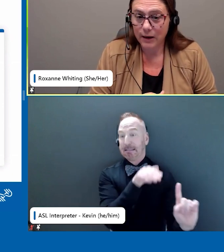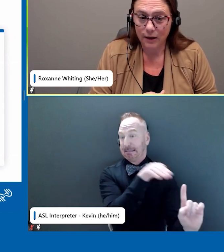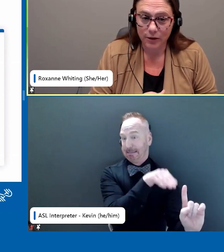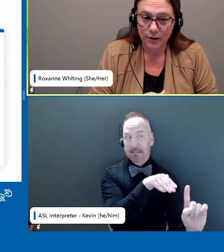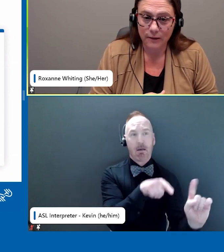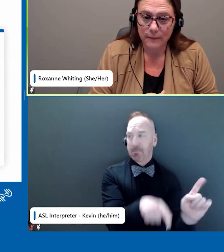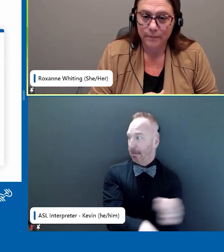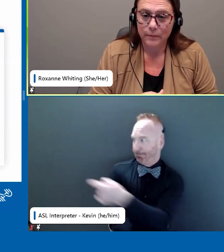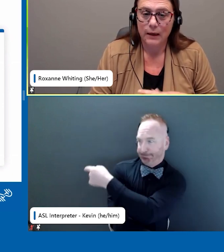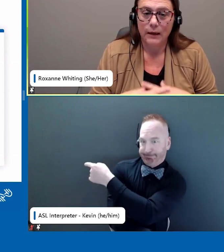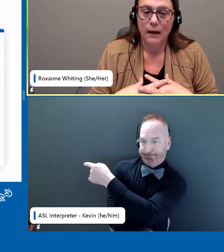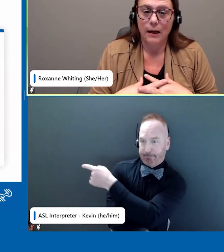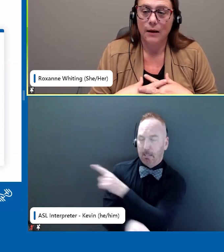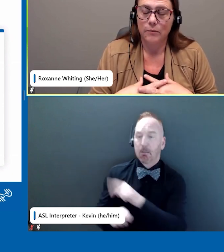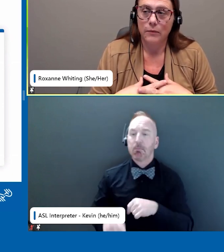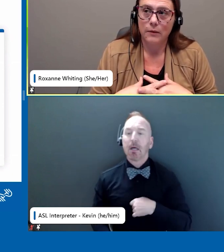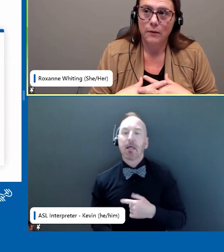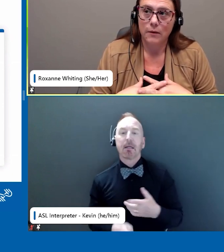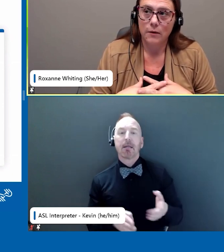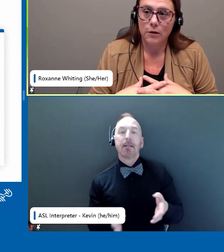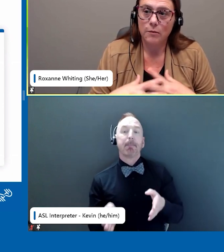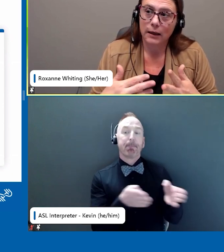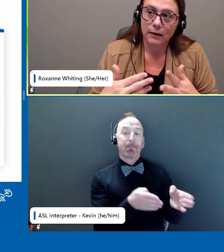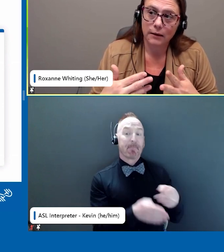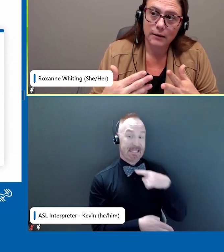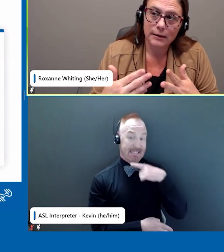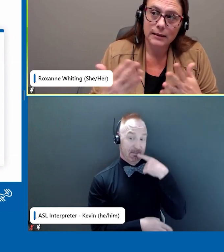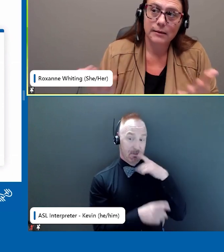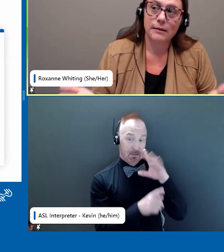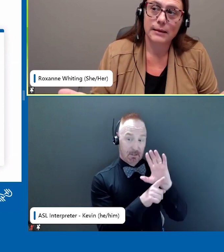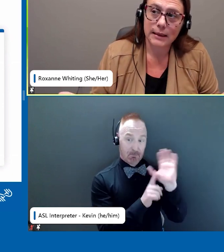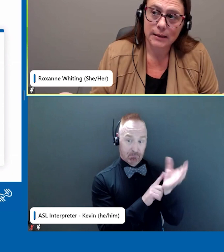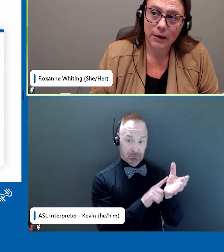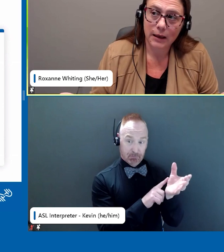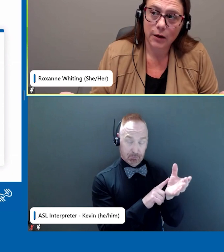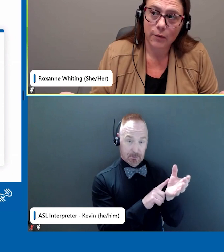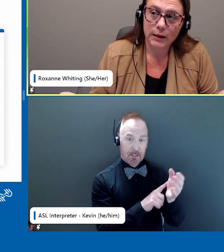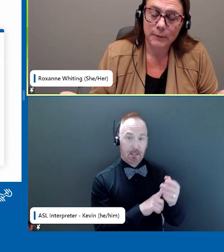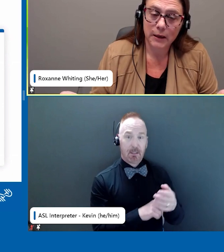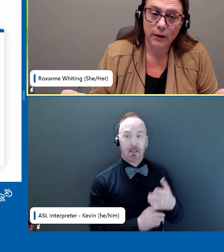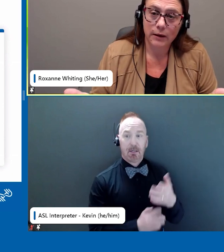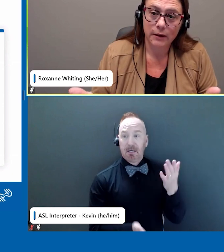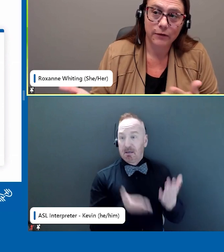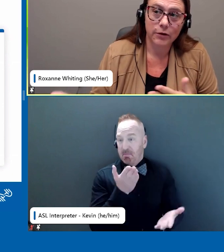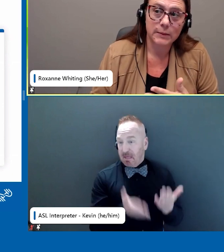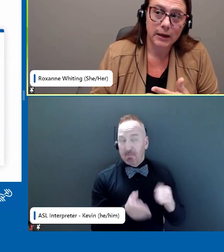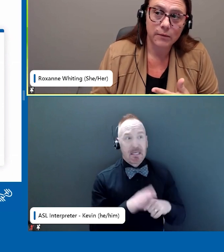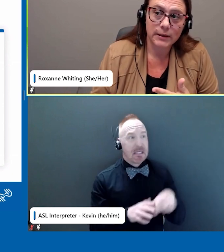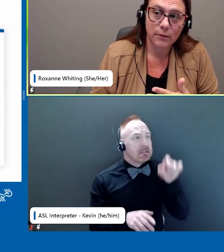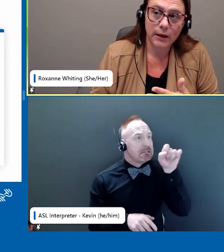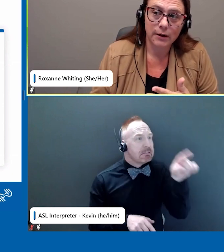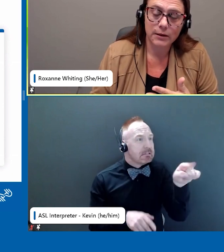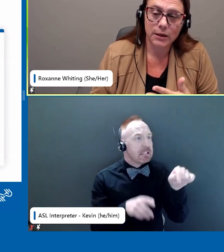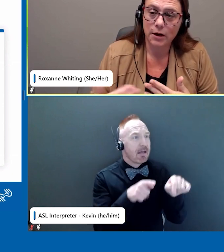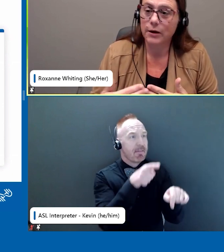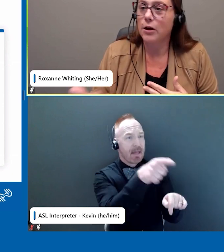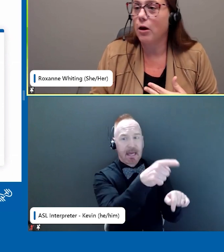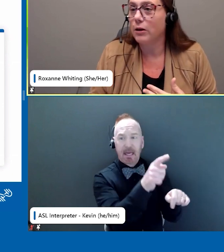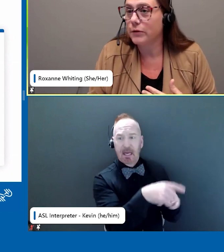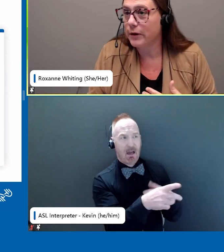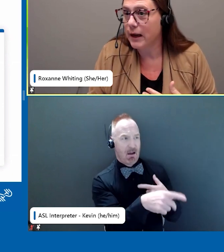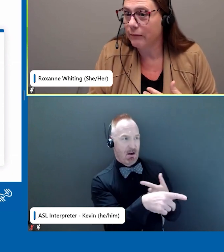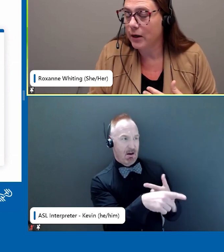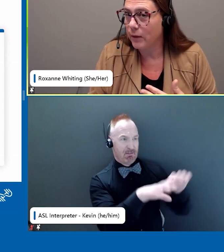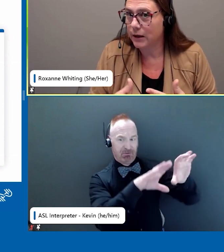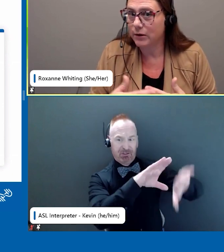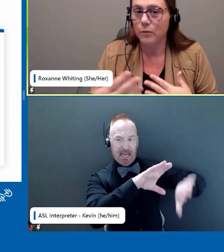in hearing culture, you might see somebody that you want to speak with. And if they're speaking with someone else, you're not going to call